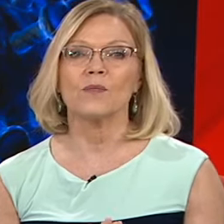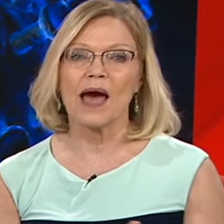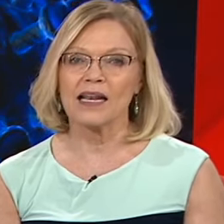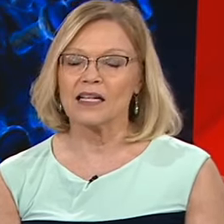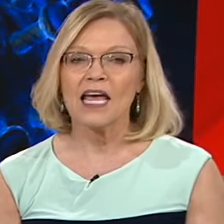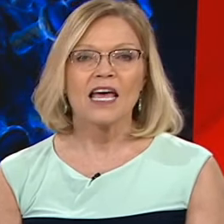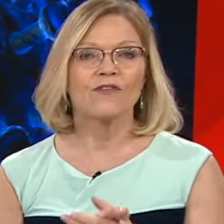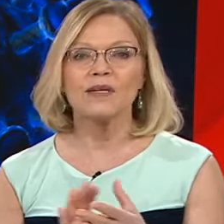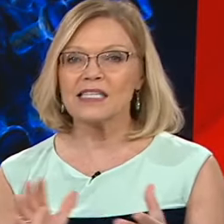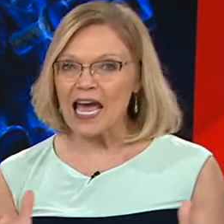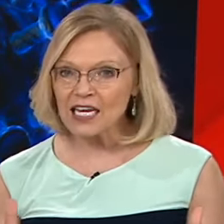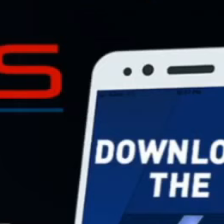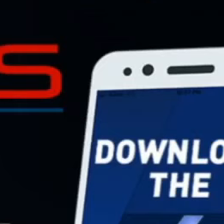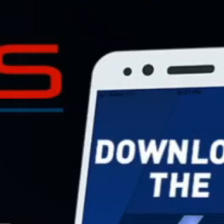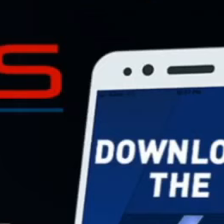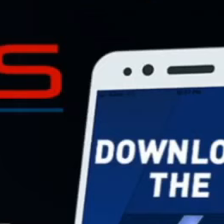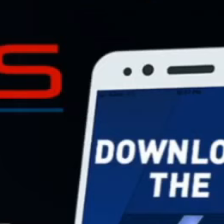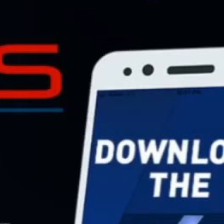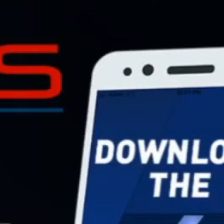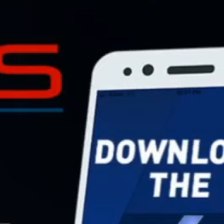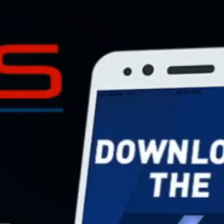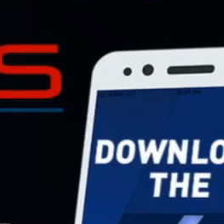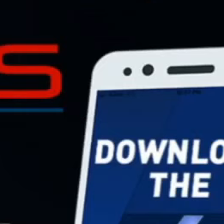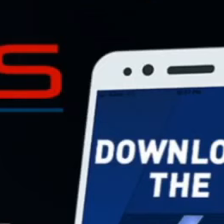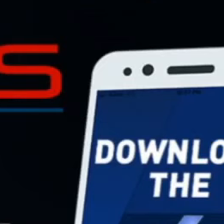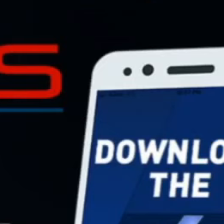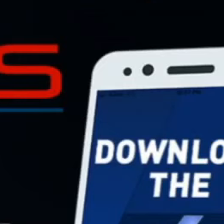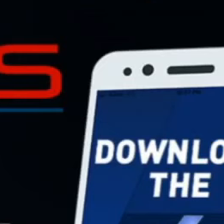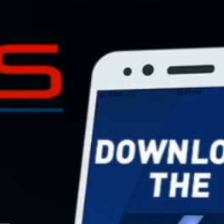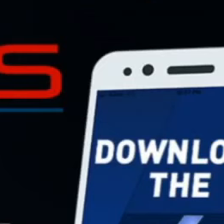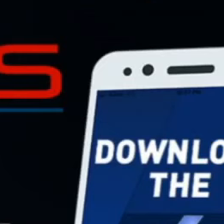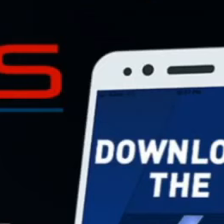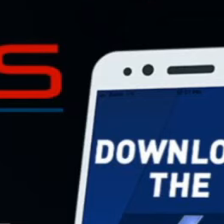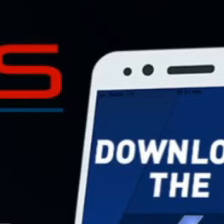help with the battle. If you missed any of the news conference, you can watch it on our